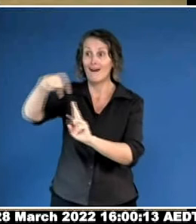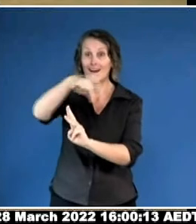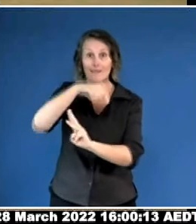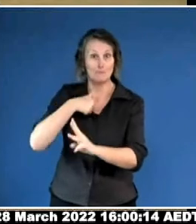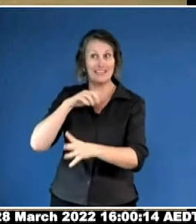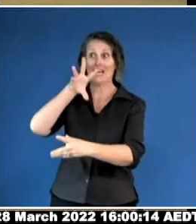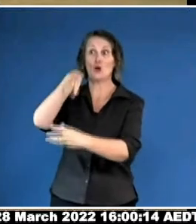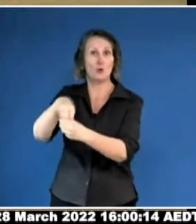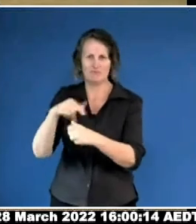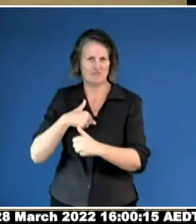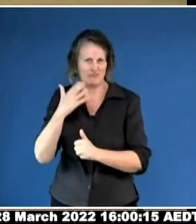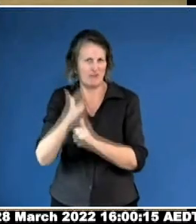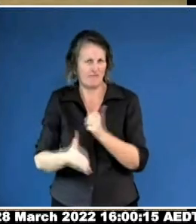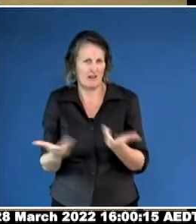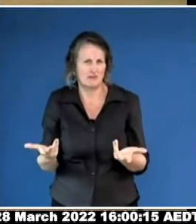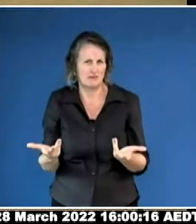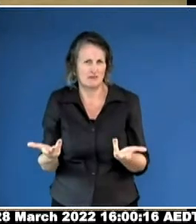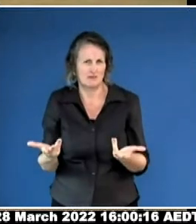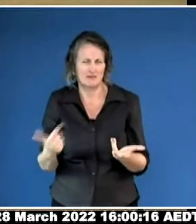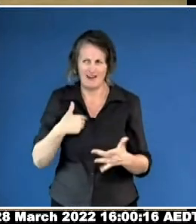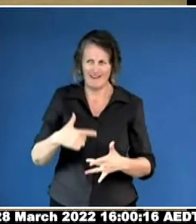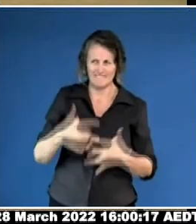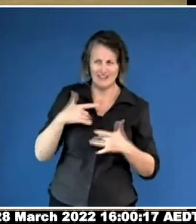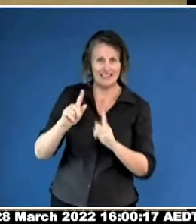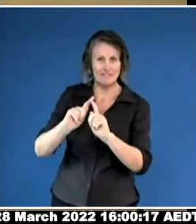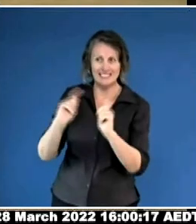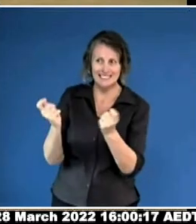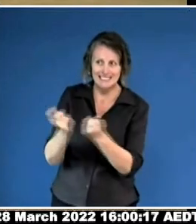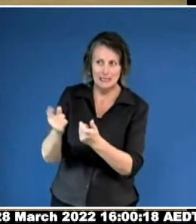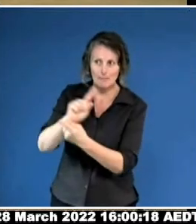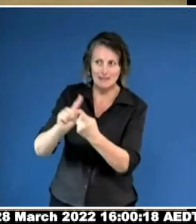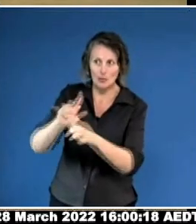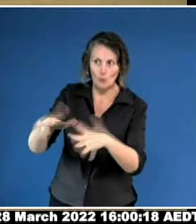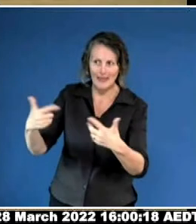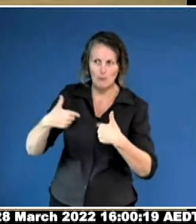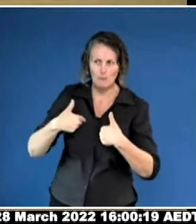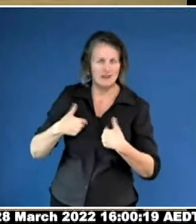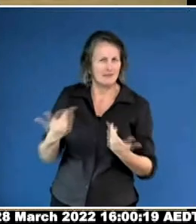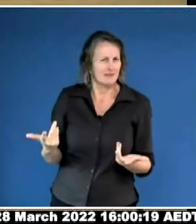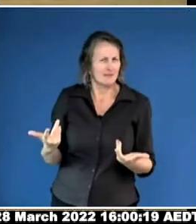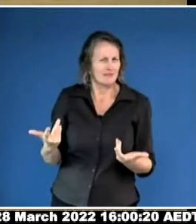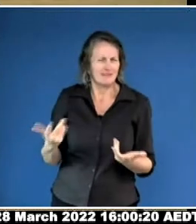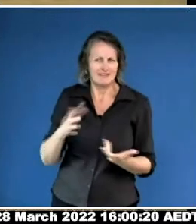doesn't include the person being supported couldn't possibly be as effective as a team meeting that involves the person.